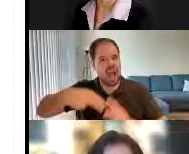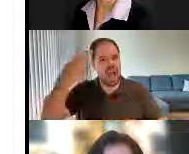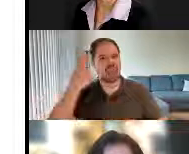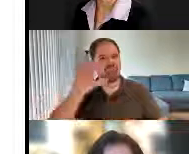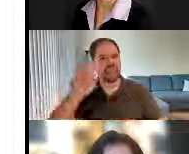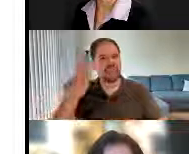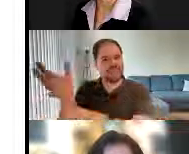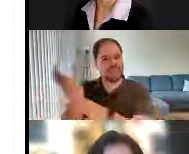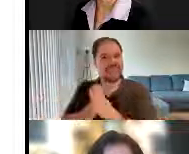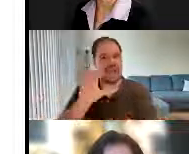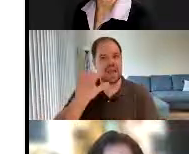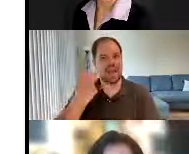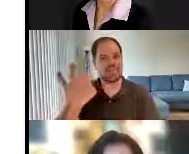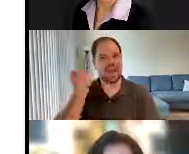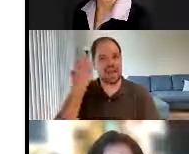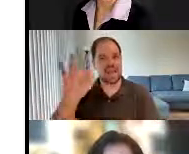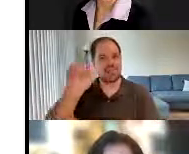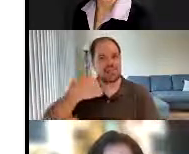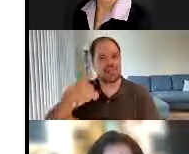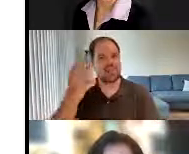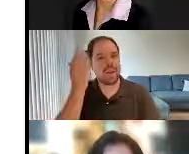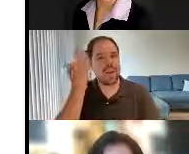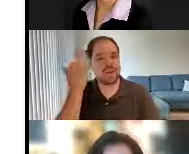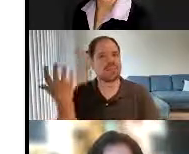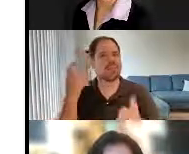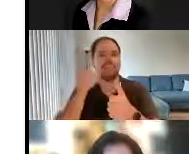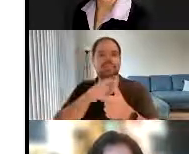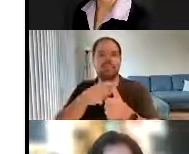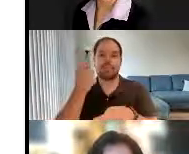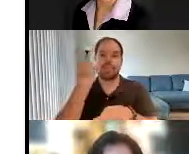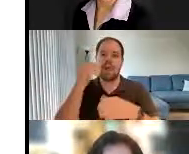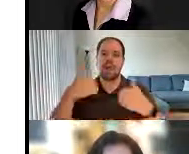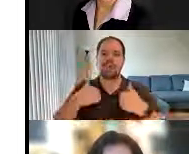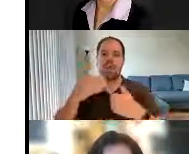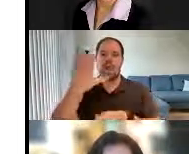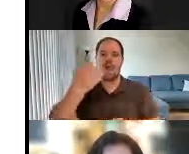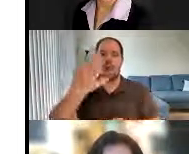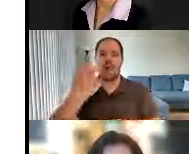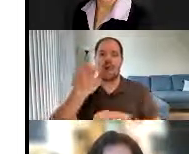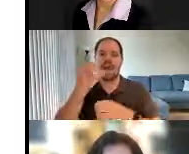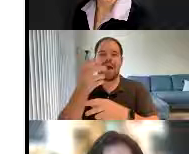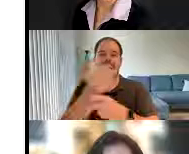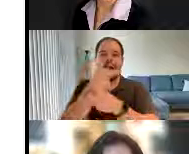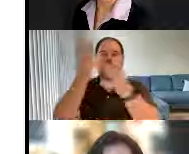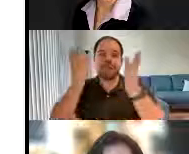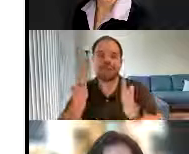this, it's just the compounding factors. They're at higher risk for contracting